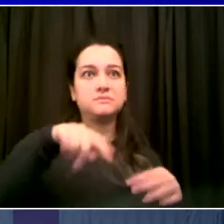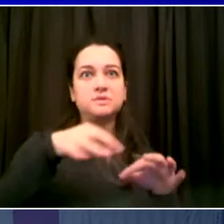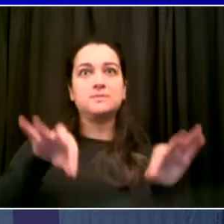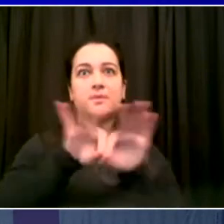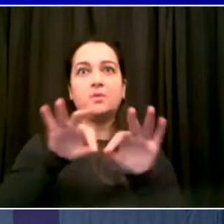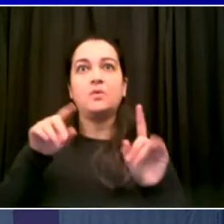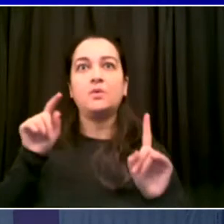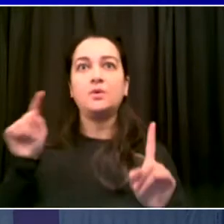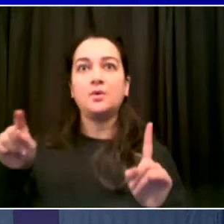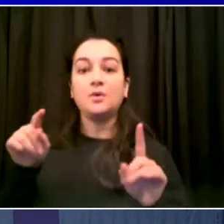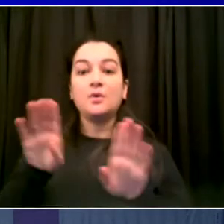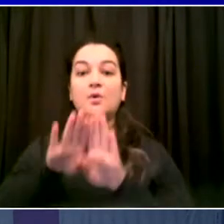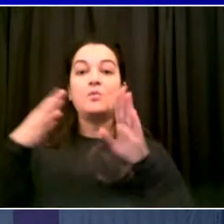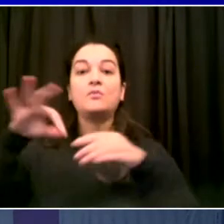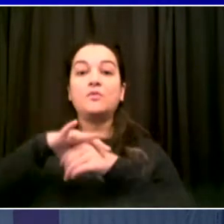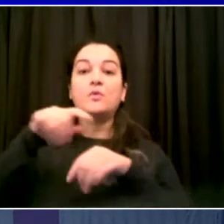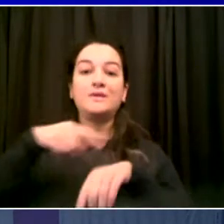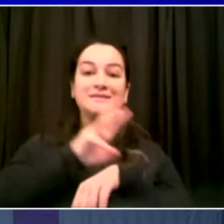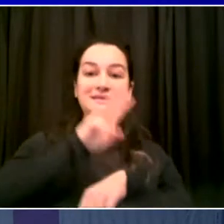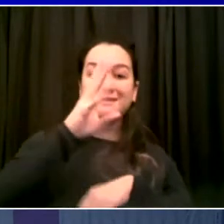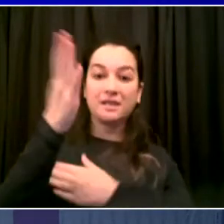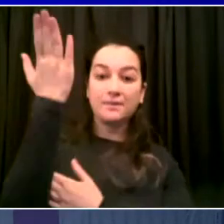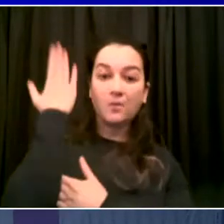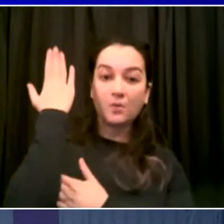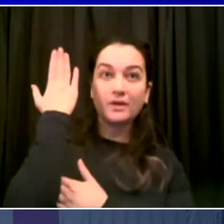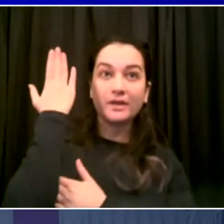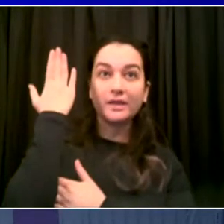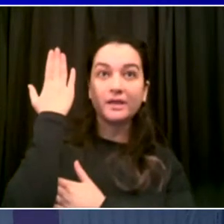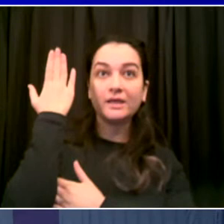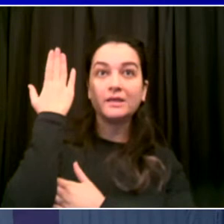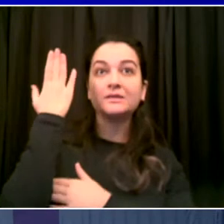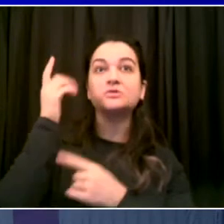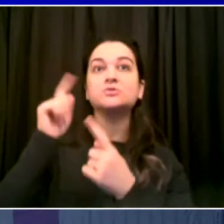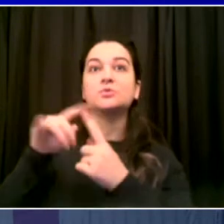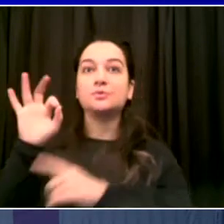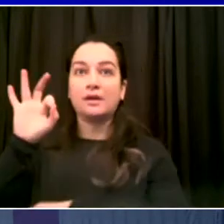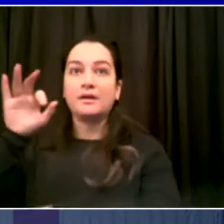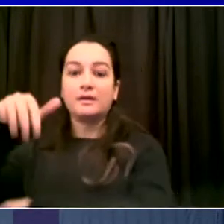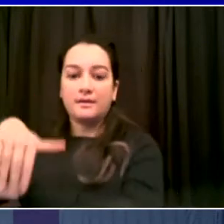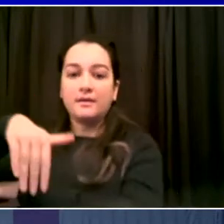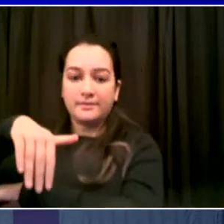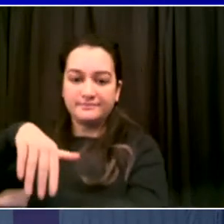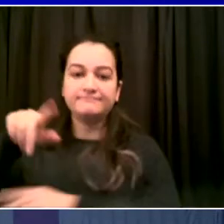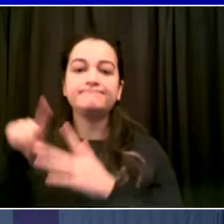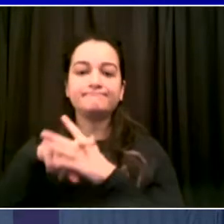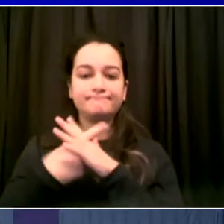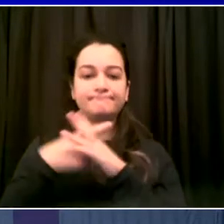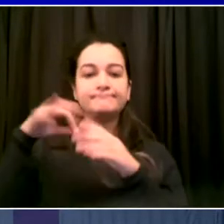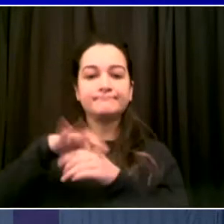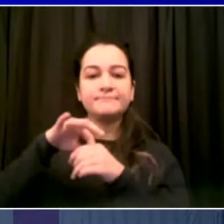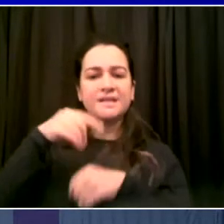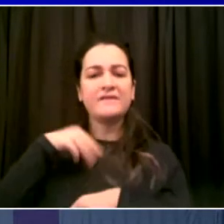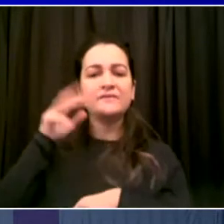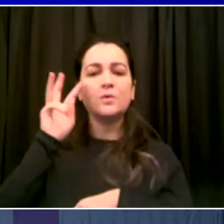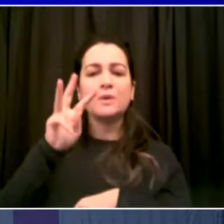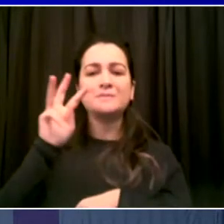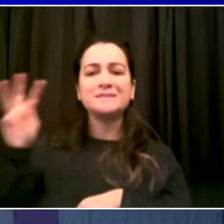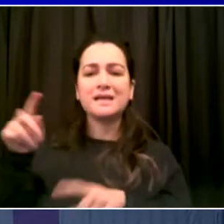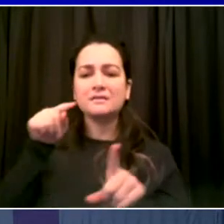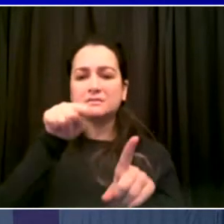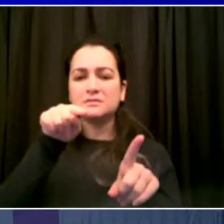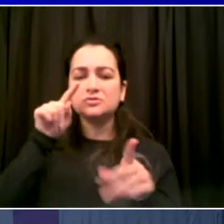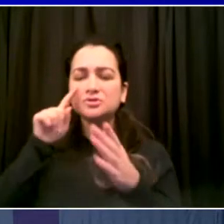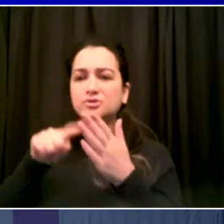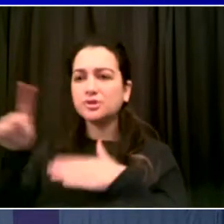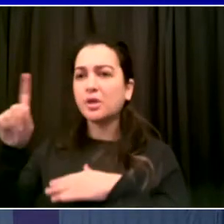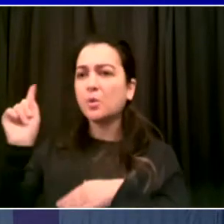until 9 p.m. So if you haven't voted already, get out there, make your voice heard. The City Council is going to have so much to say about the future of